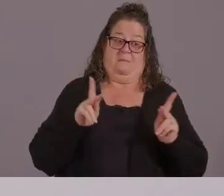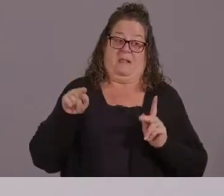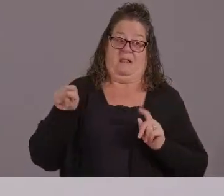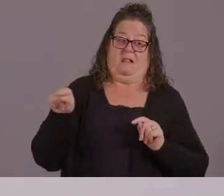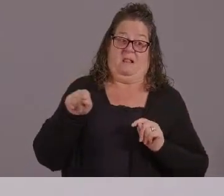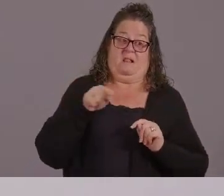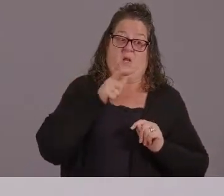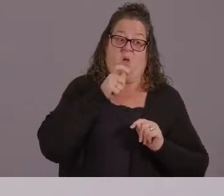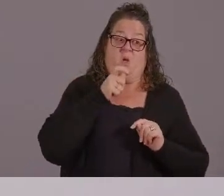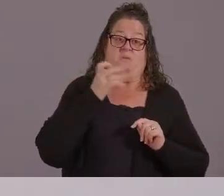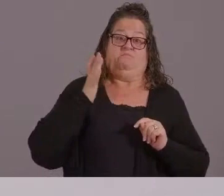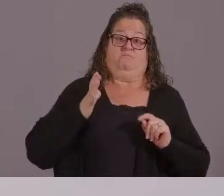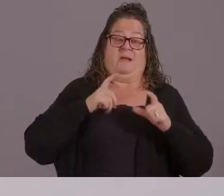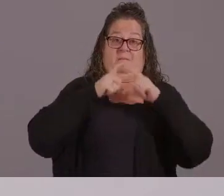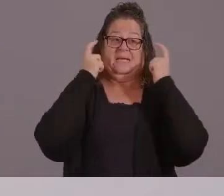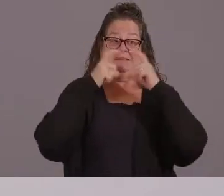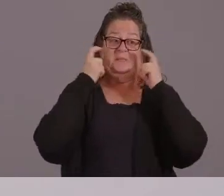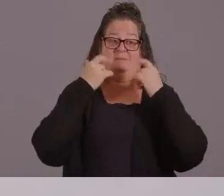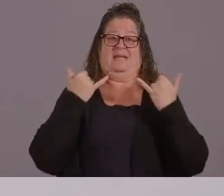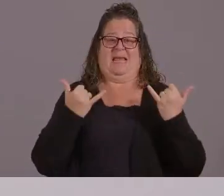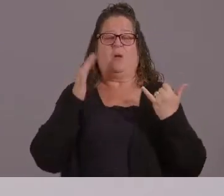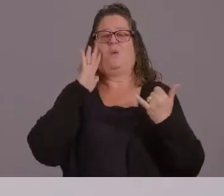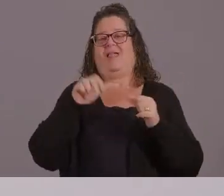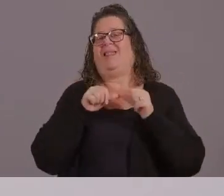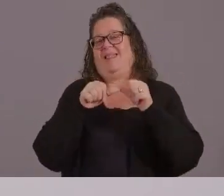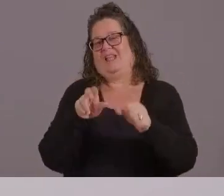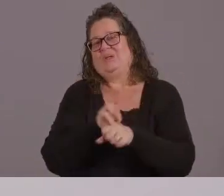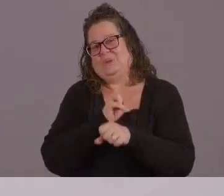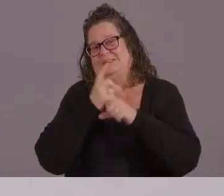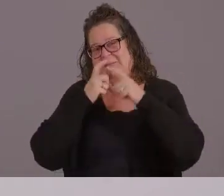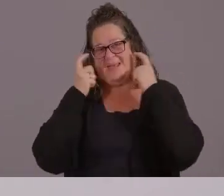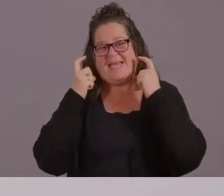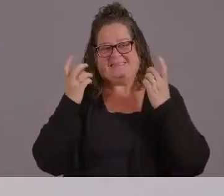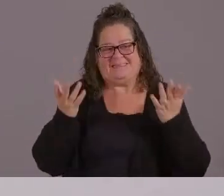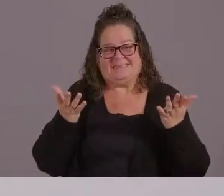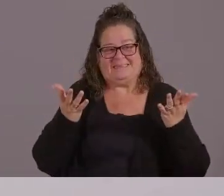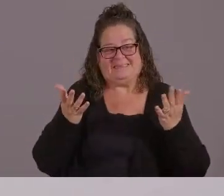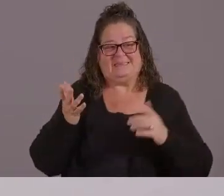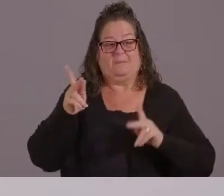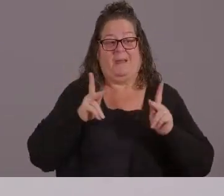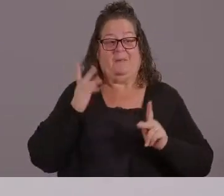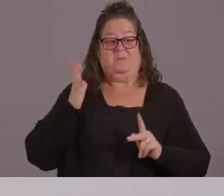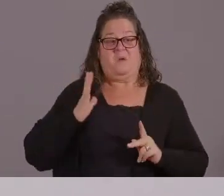that weren't going to, even when there were mandates, aren't going to wear masks.